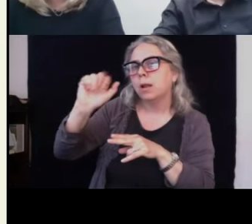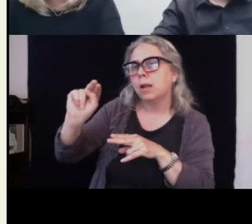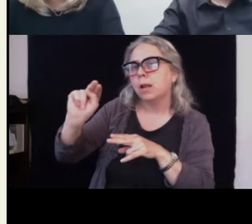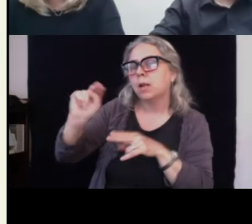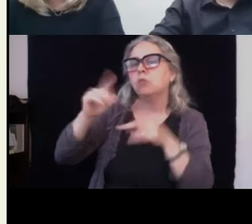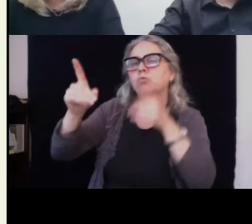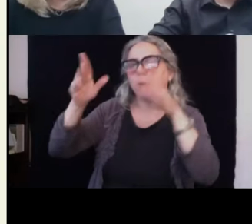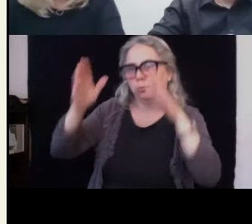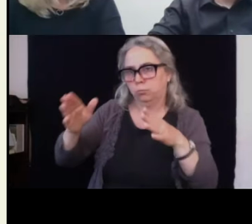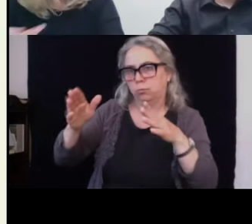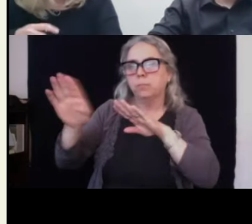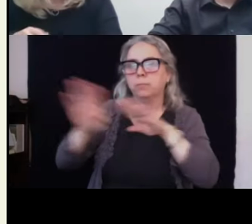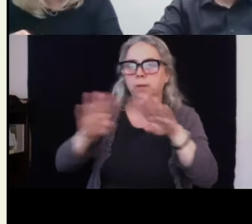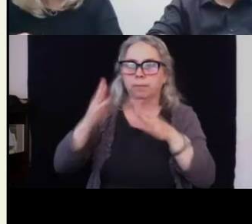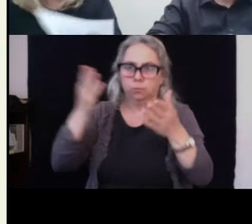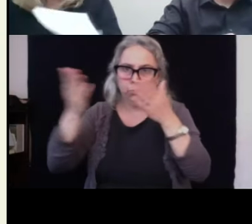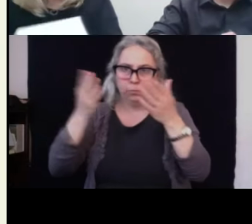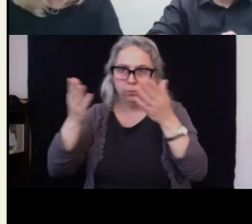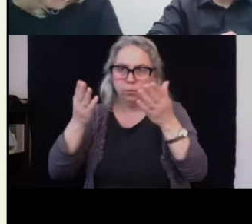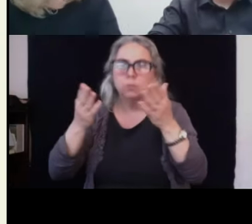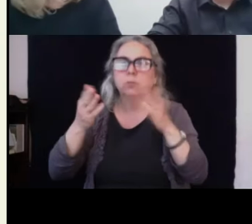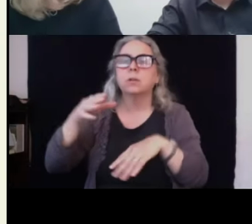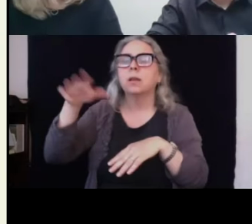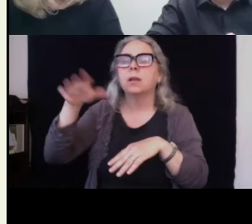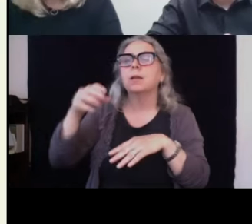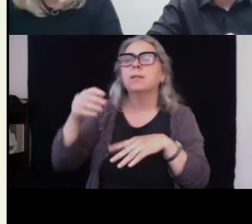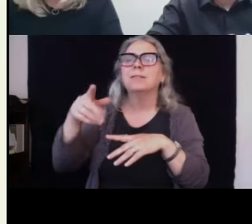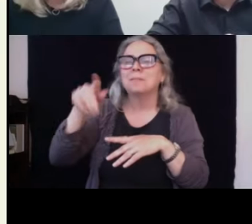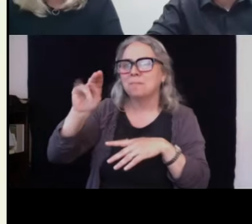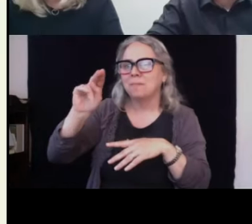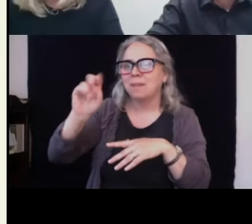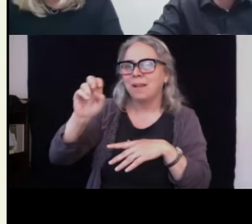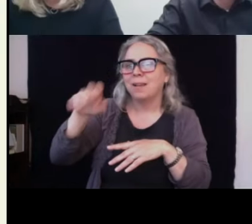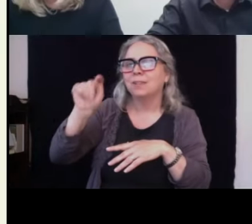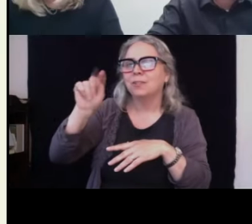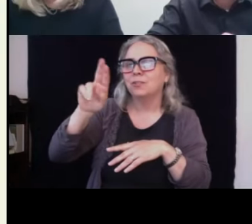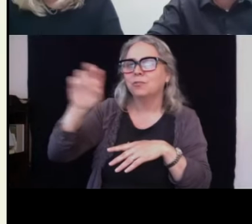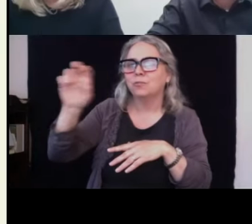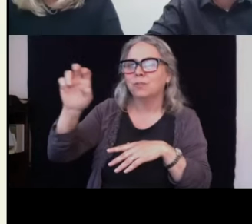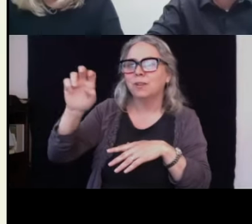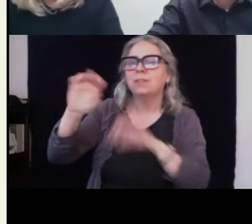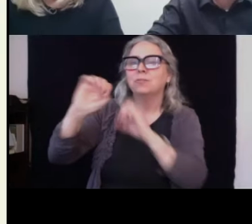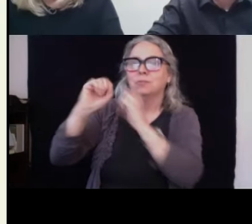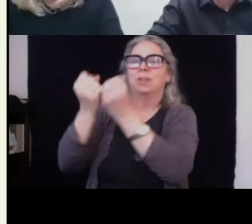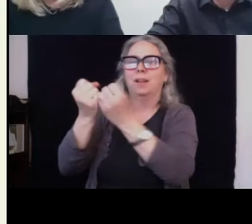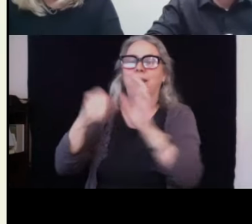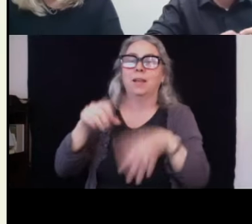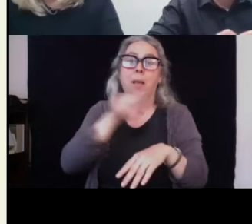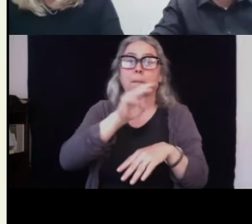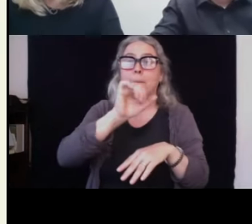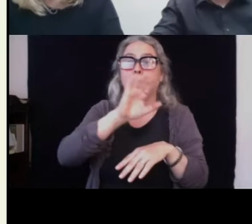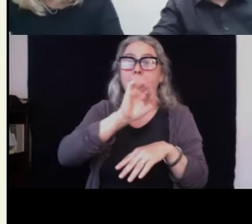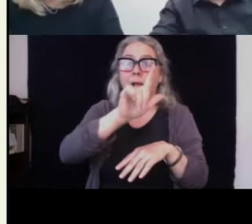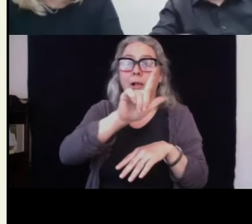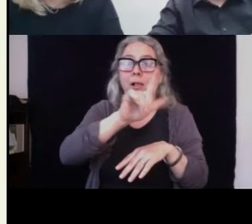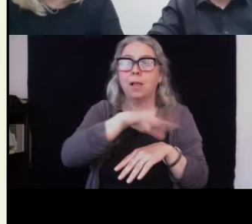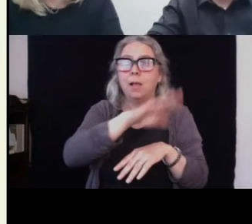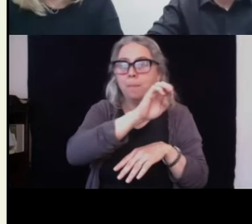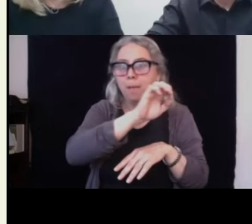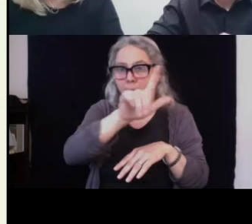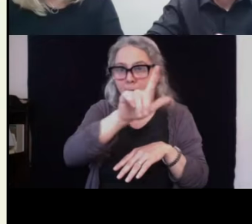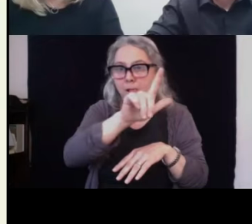Tree Society. And I'm joined with Michael Bell, Pine Tree Society Children's Case Management.